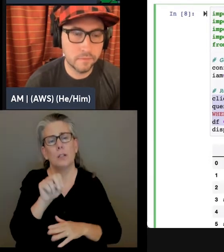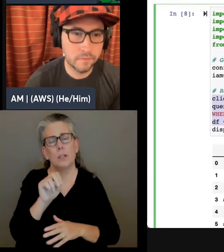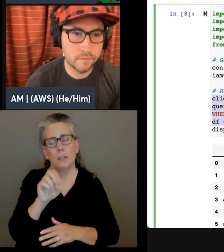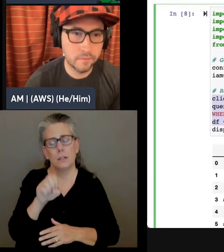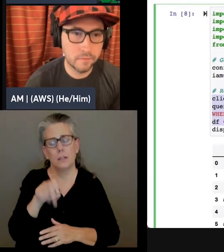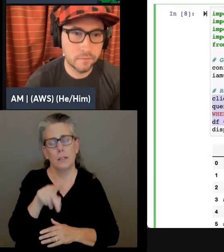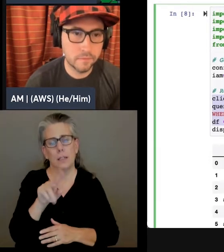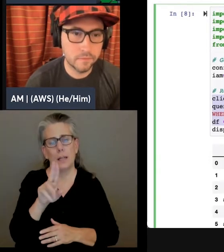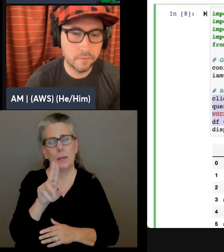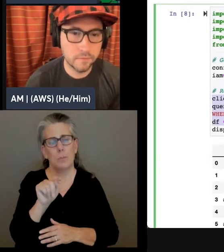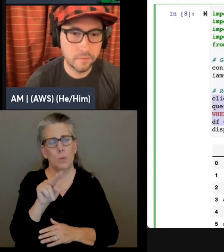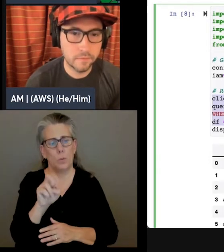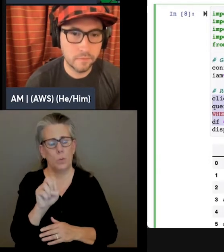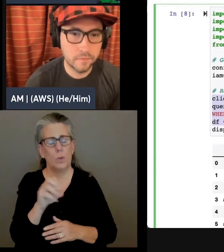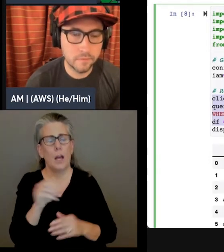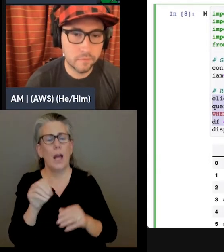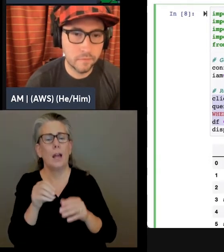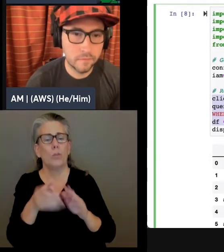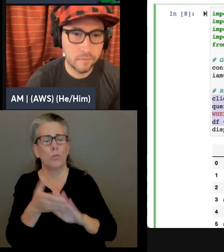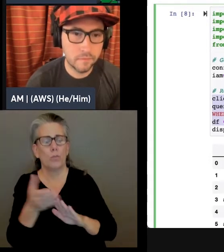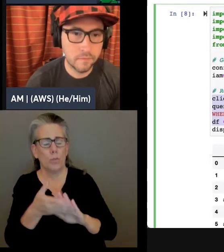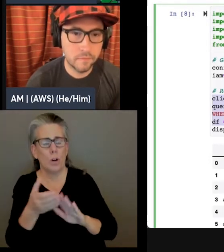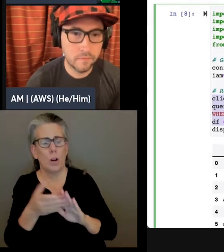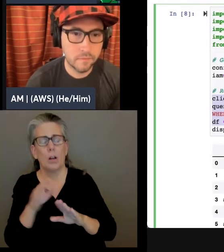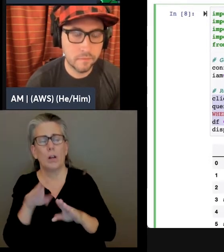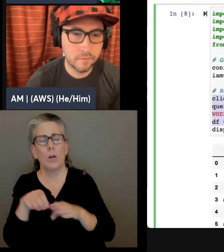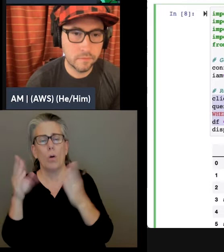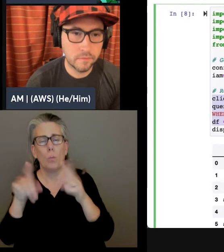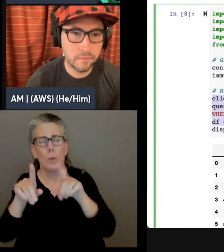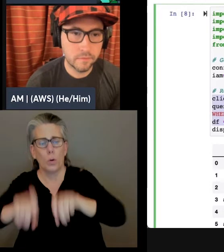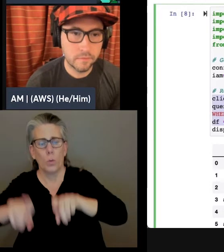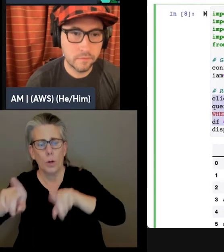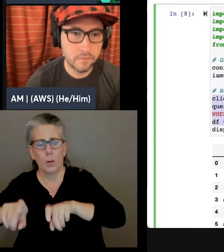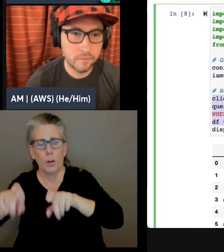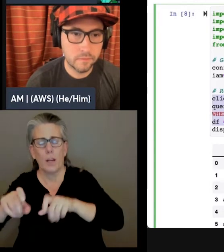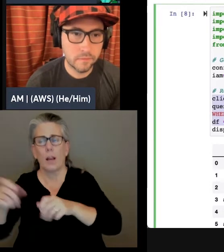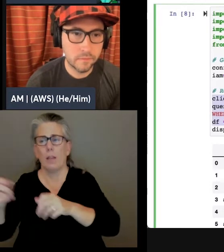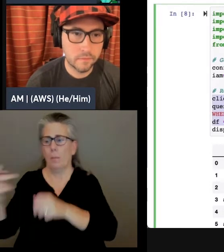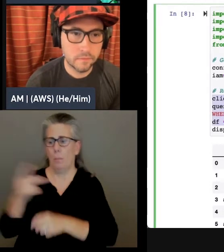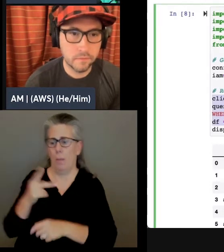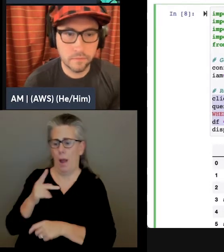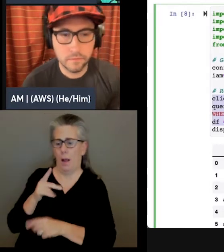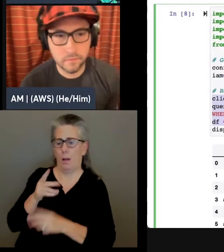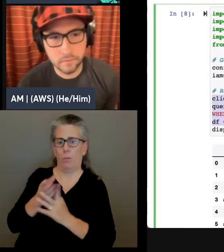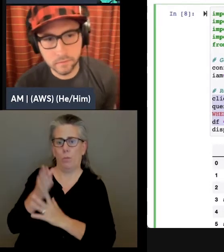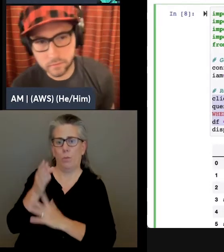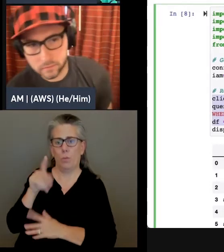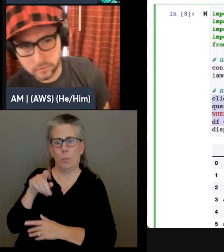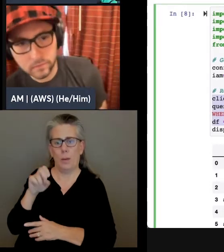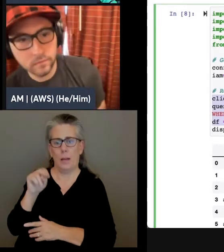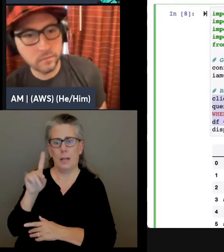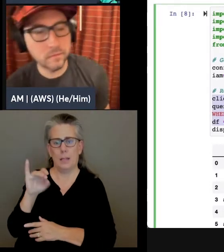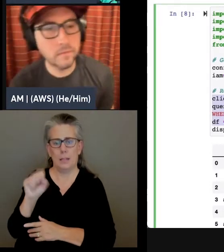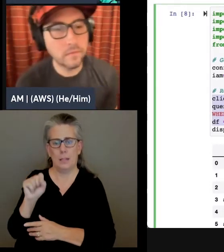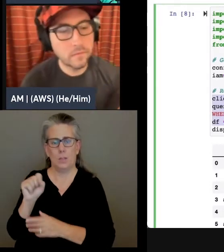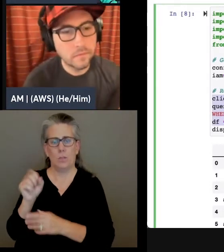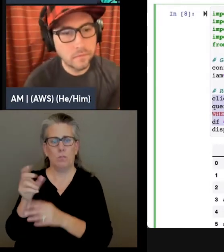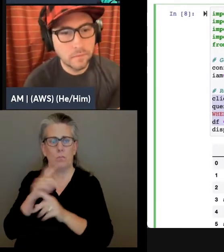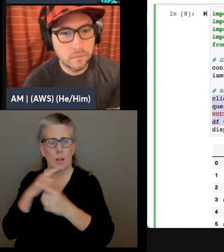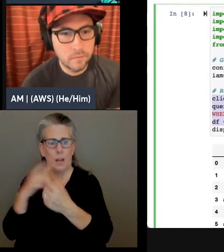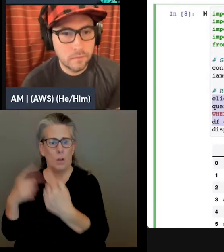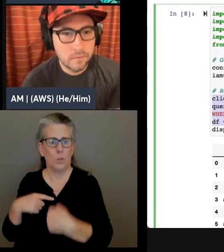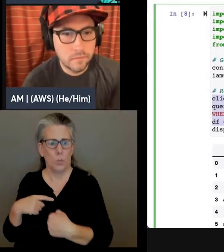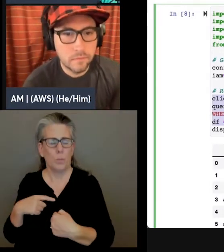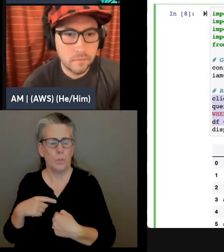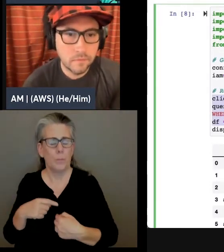query, and to get back a Pandas data frame of that information. And that's really kind of... I had a question about like this query, because